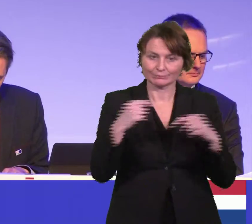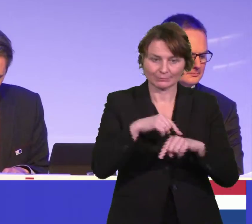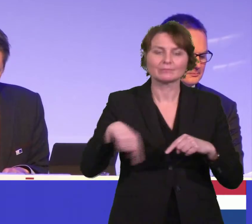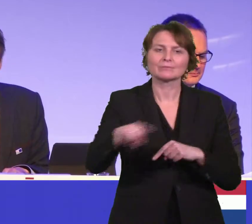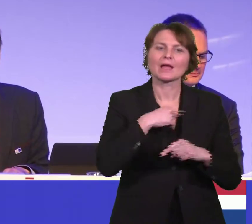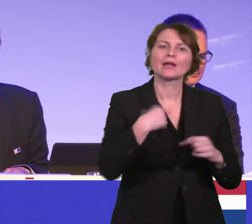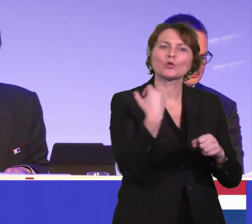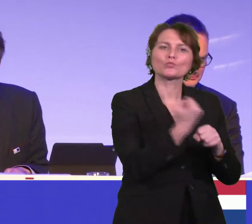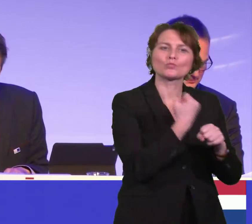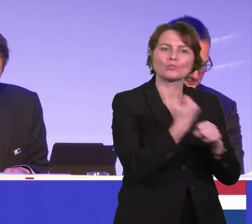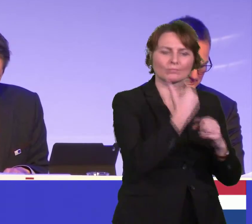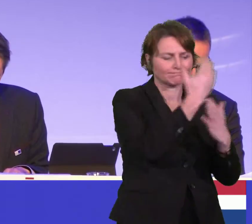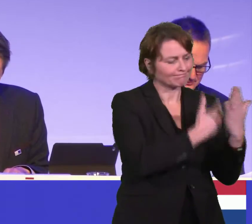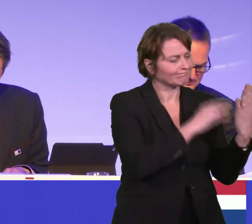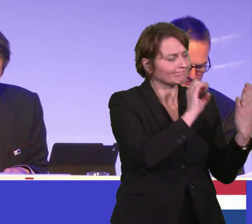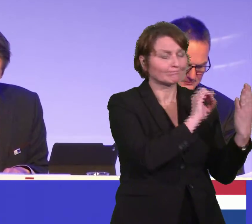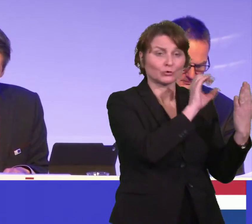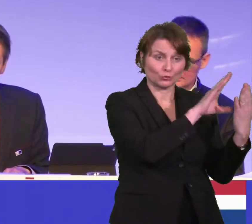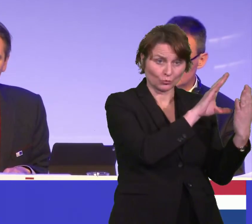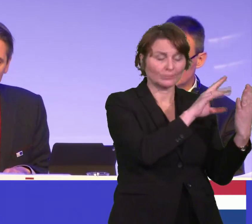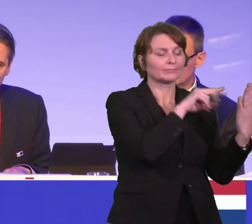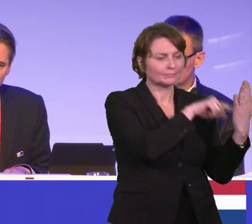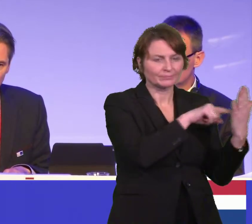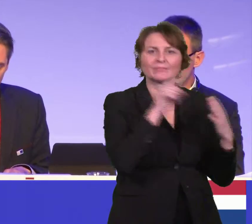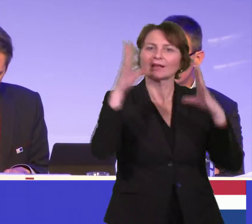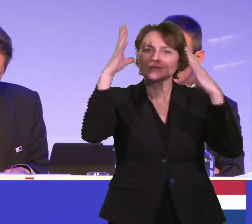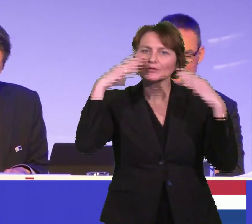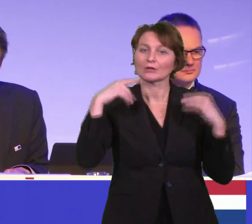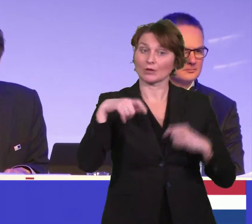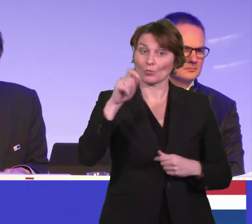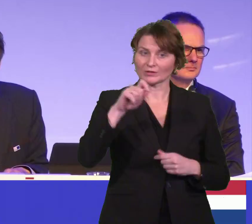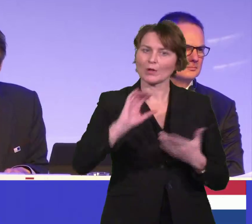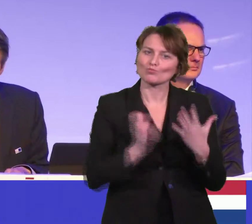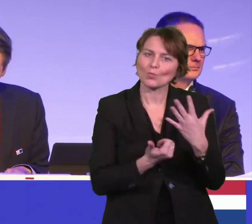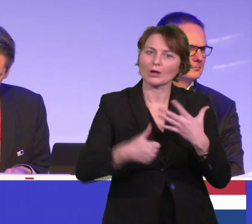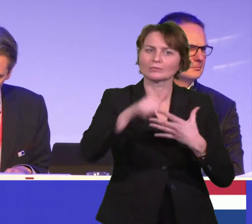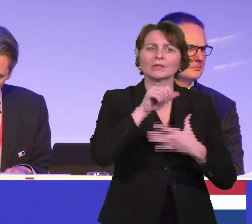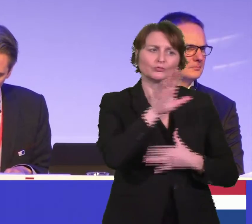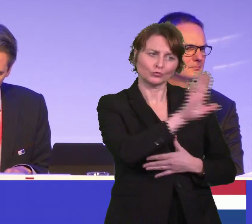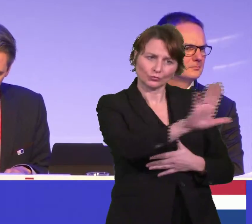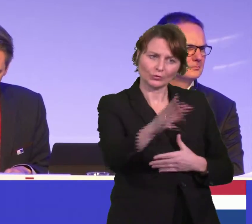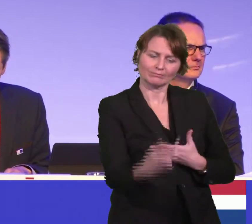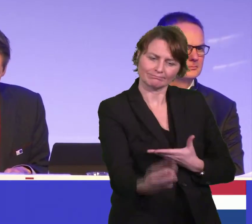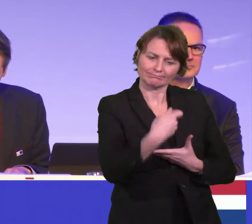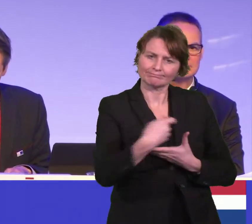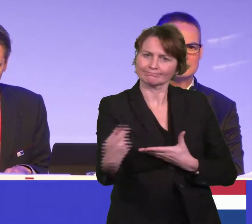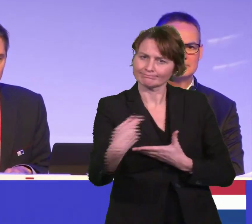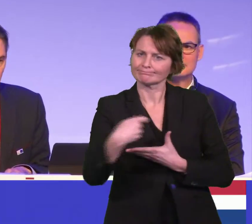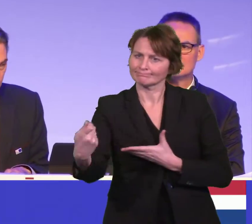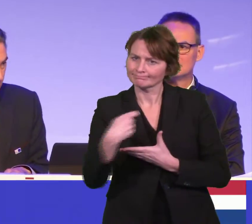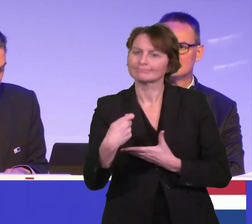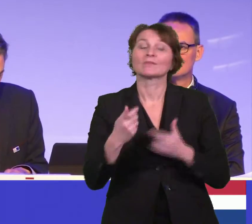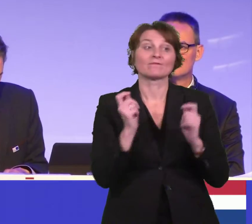European Commission and the priorities of the Dutch presidency, and you have given us your valuable input from your